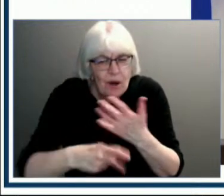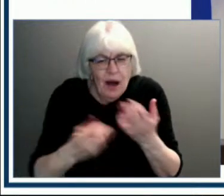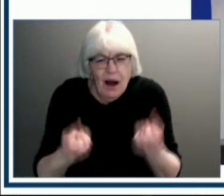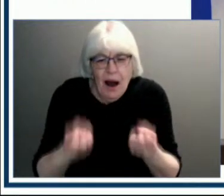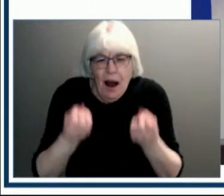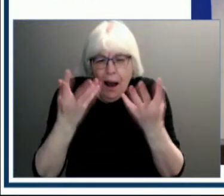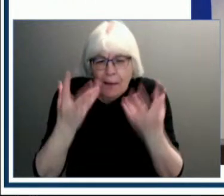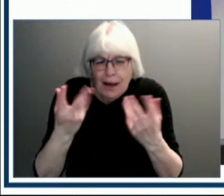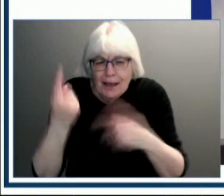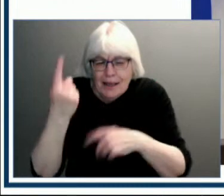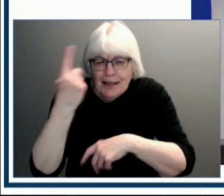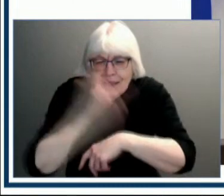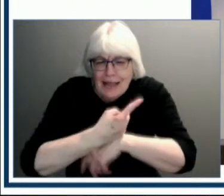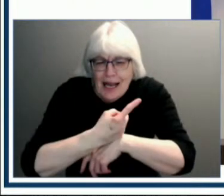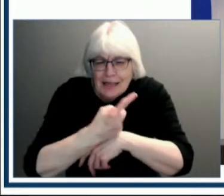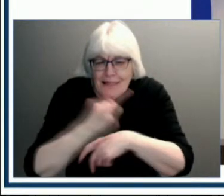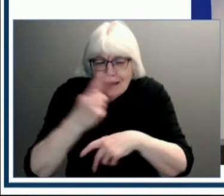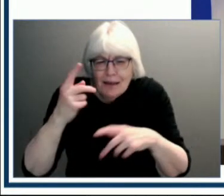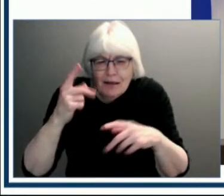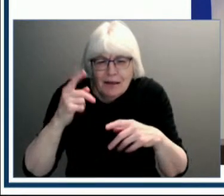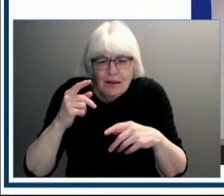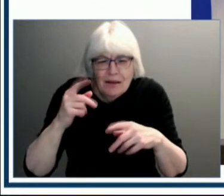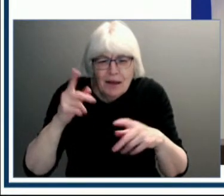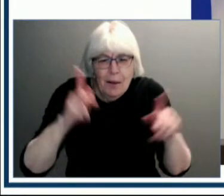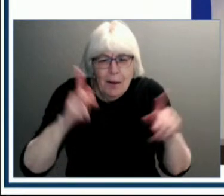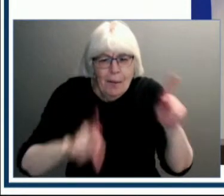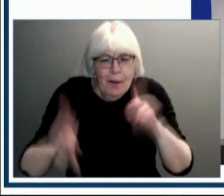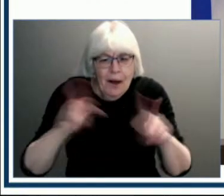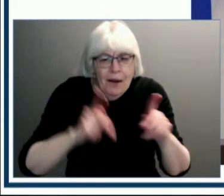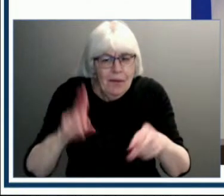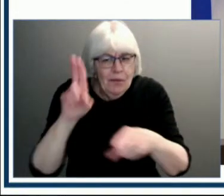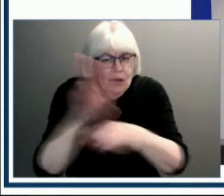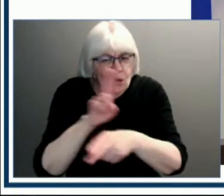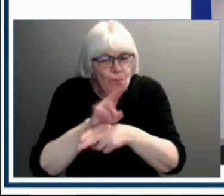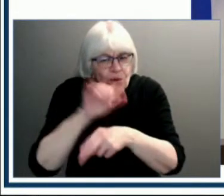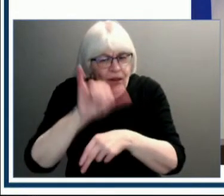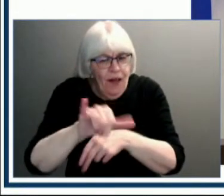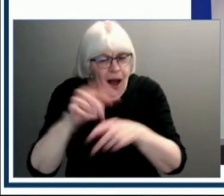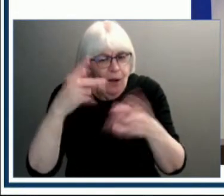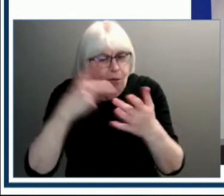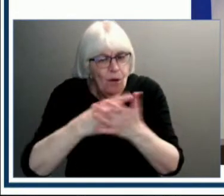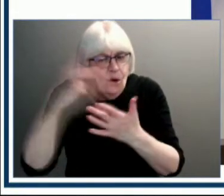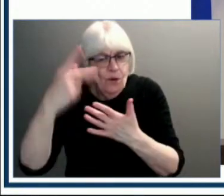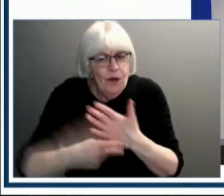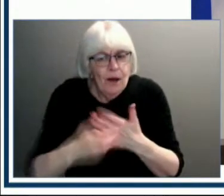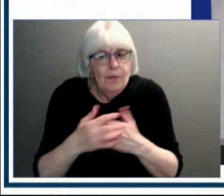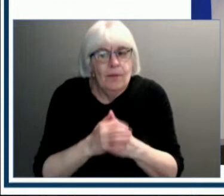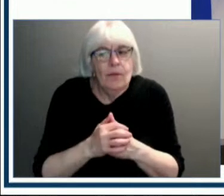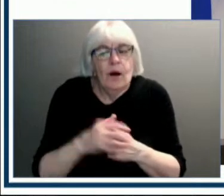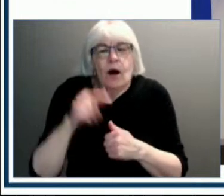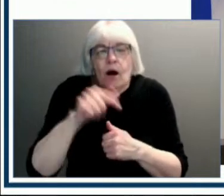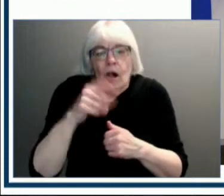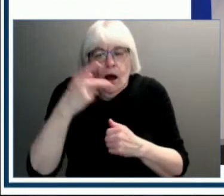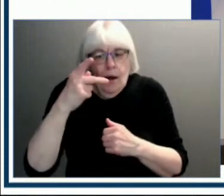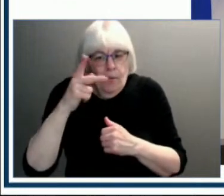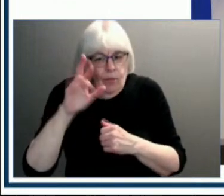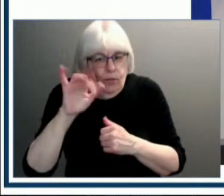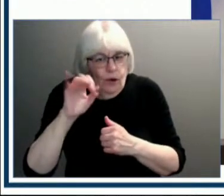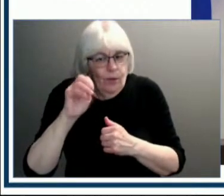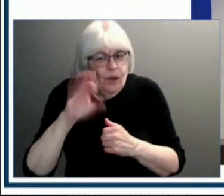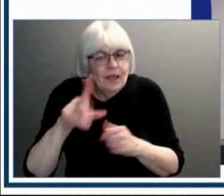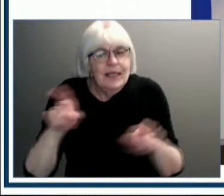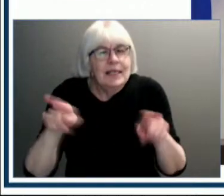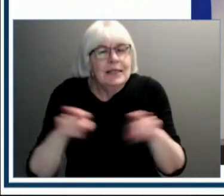program? Yeah, thank you. So that's look, the program is consistent with last time in